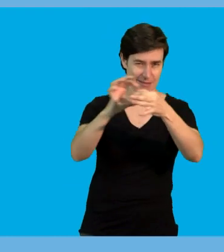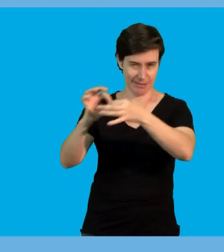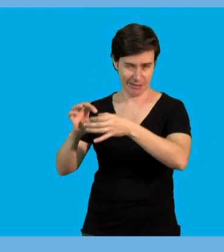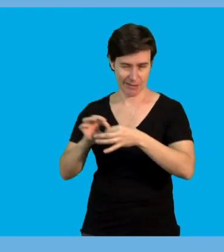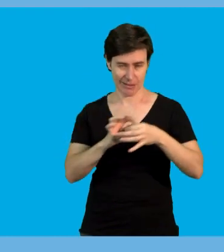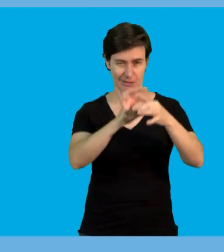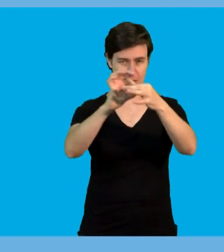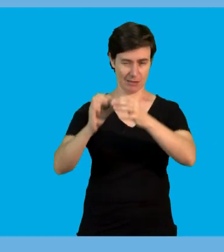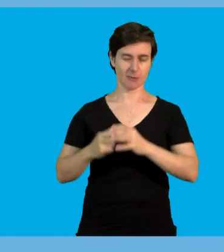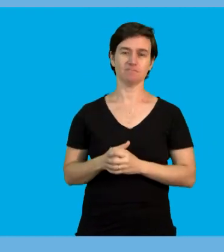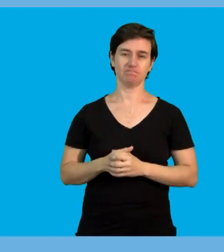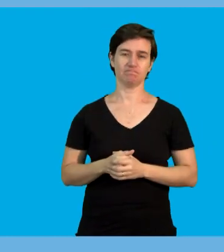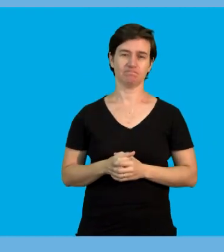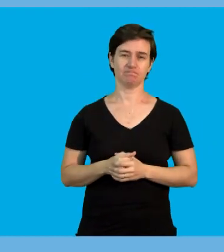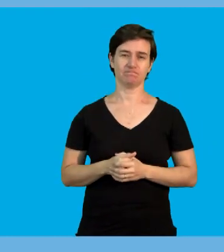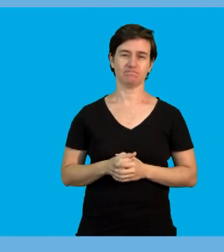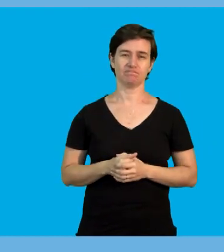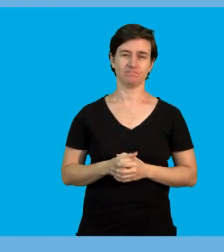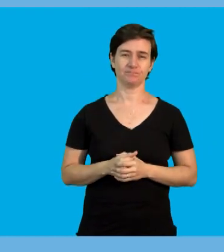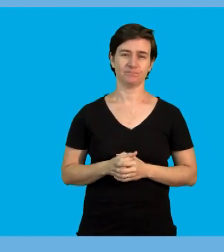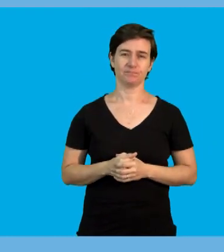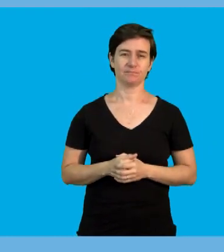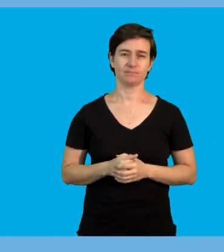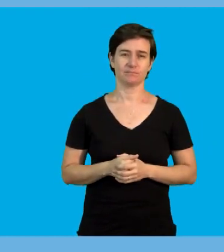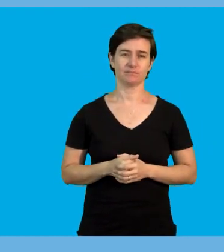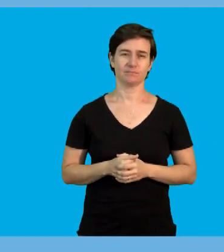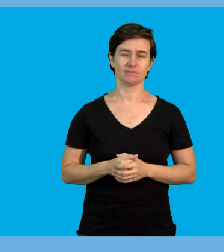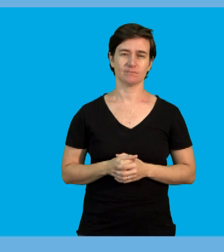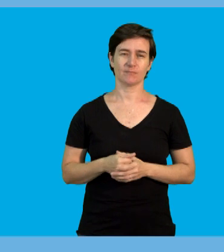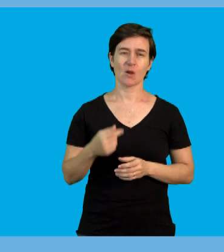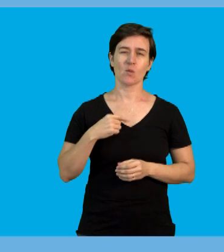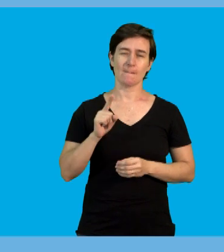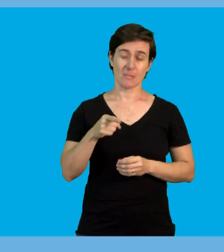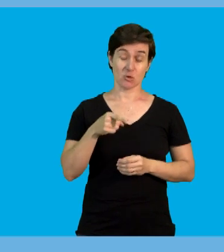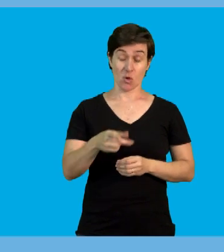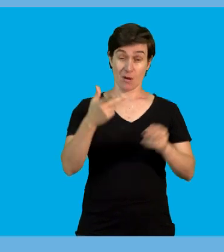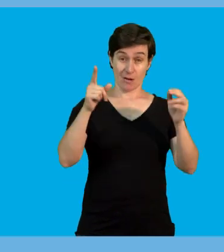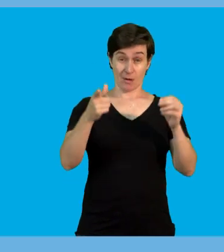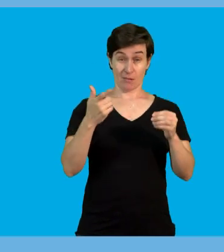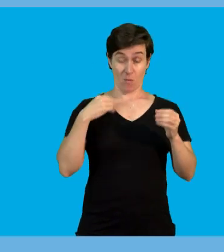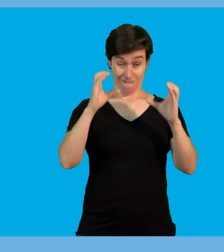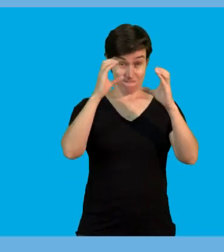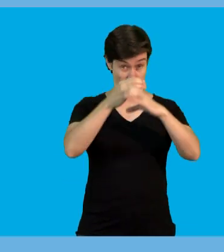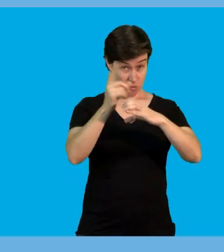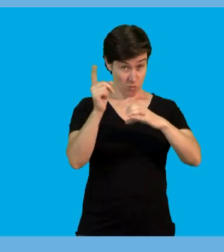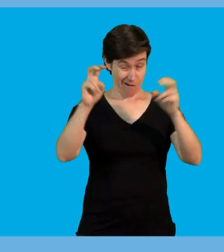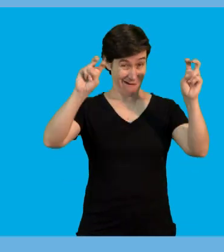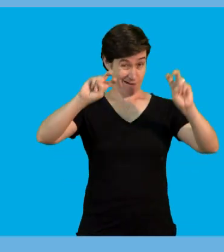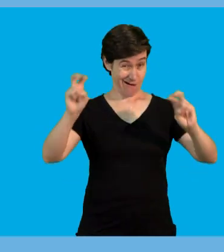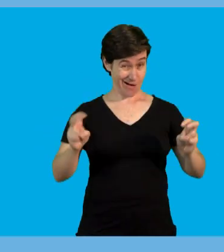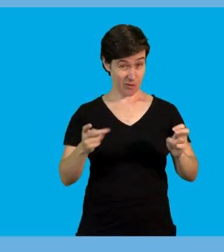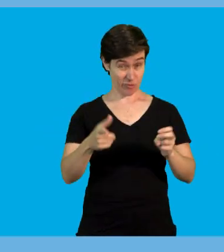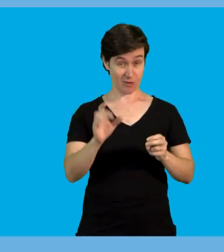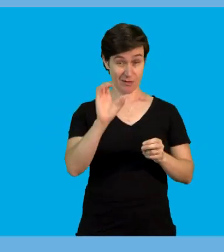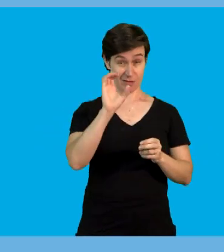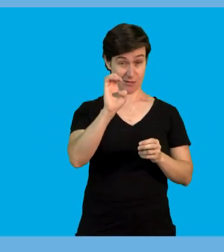to achieve by the end of the lesson. But then for us to be able to do that, we need to take the main idea, being the electric cells, and